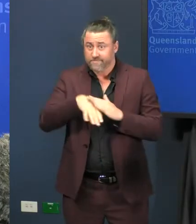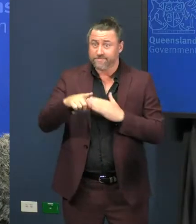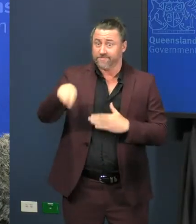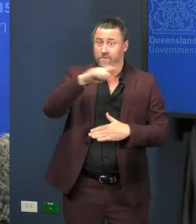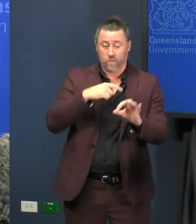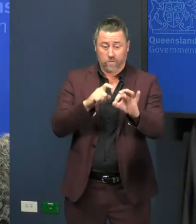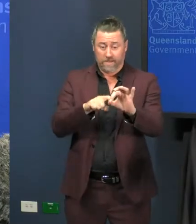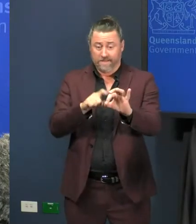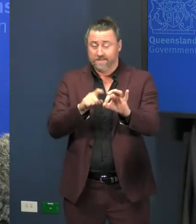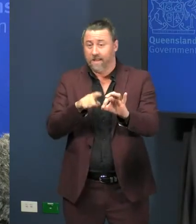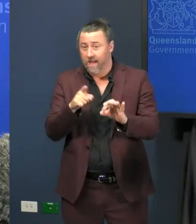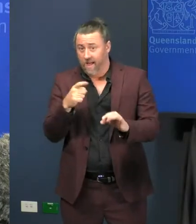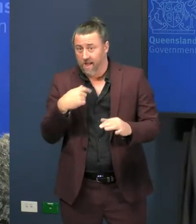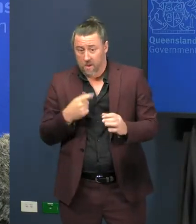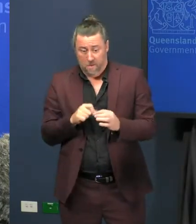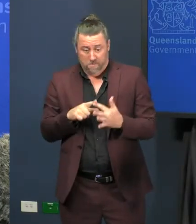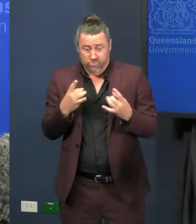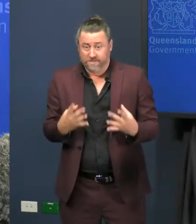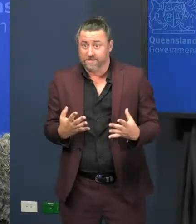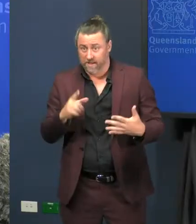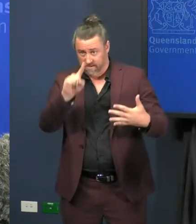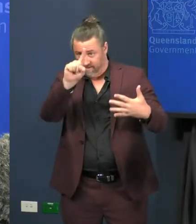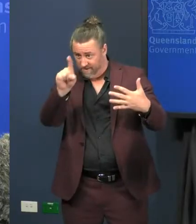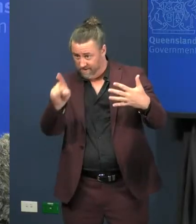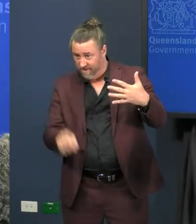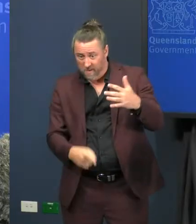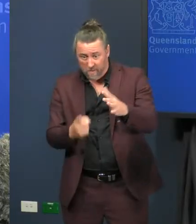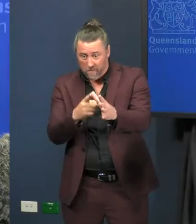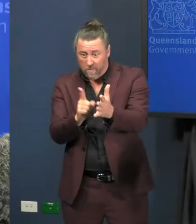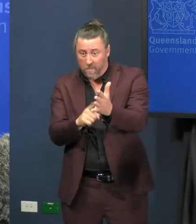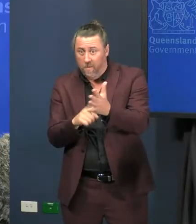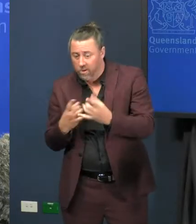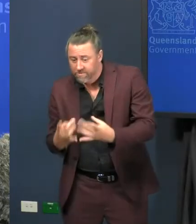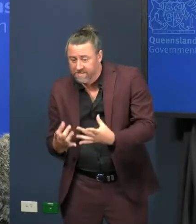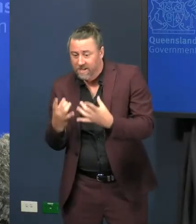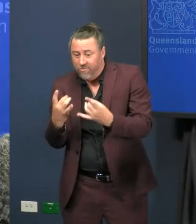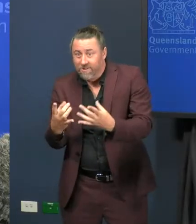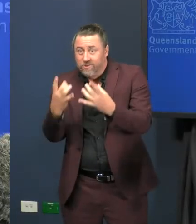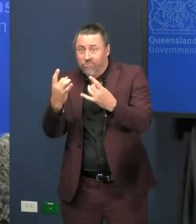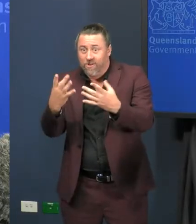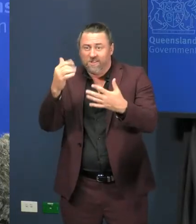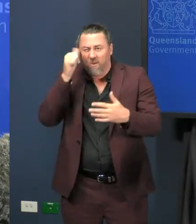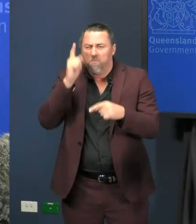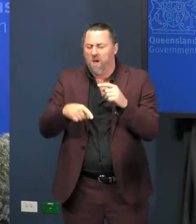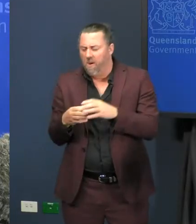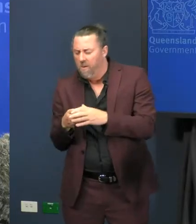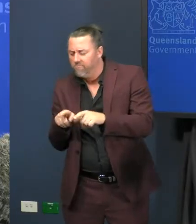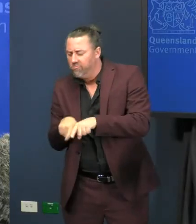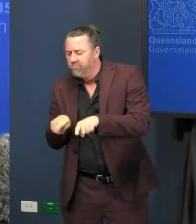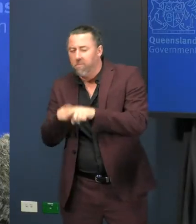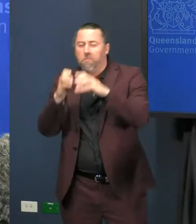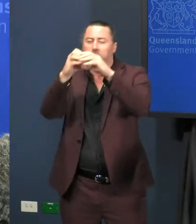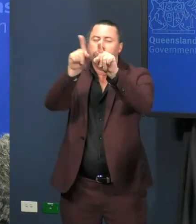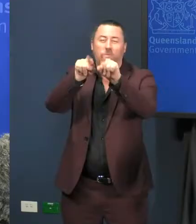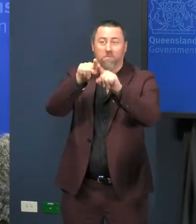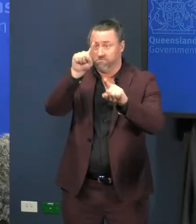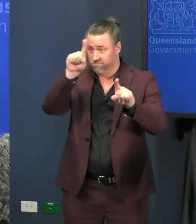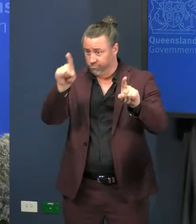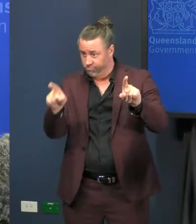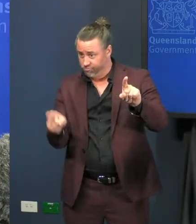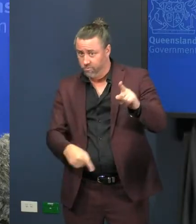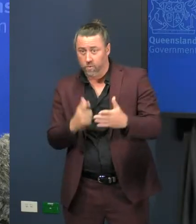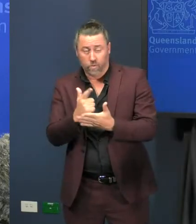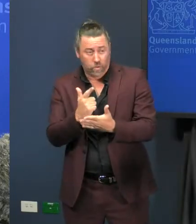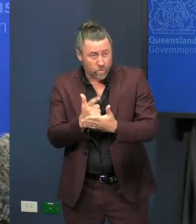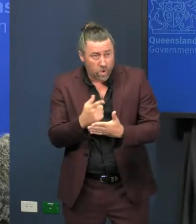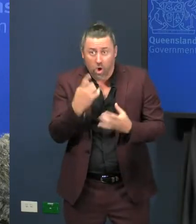keep up to date with those warnings because there's a few complexities. In the initial stage, it's about the potential for erosion, and